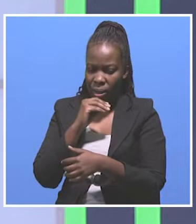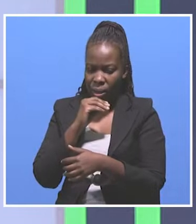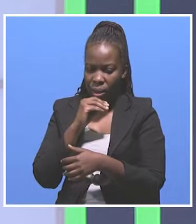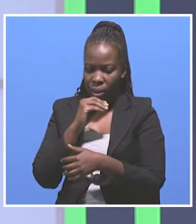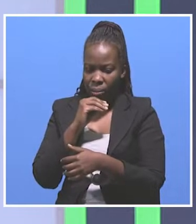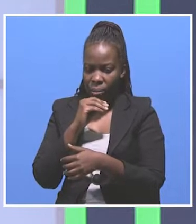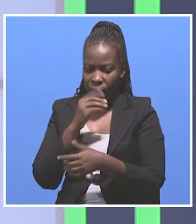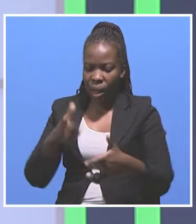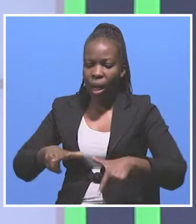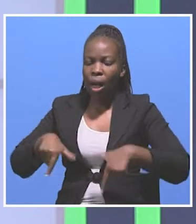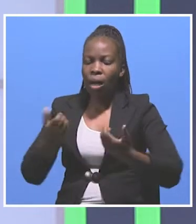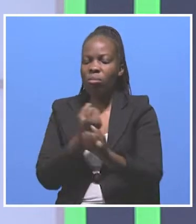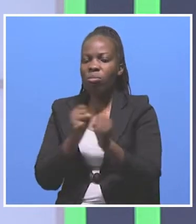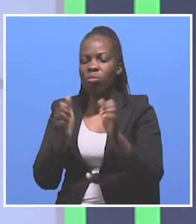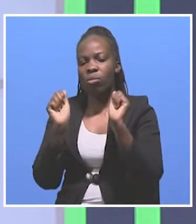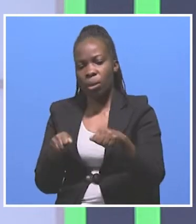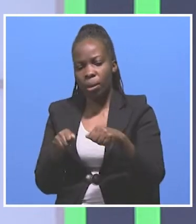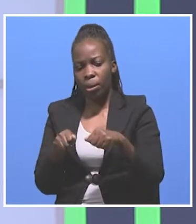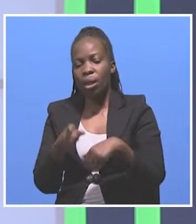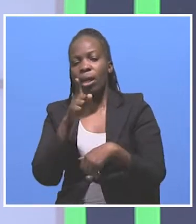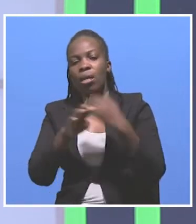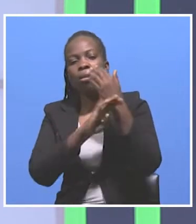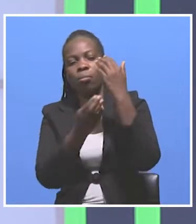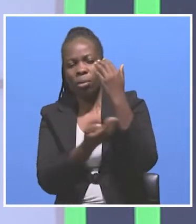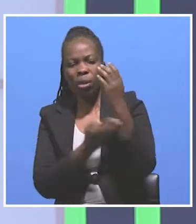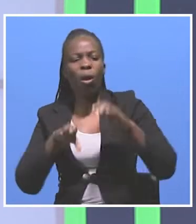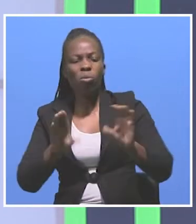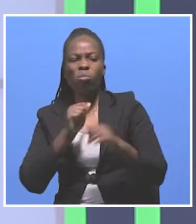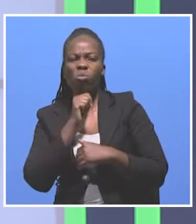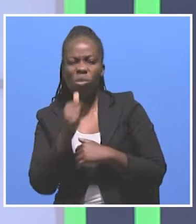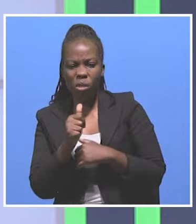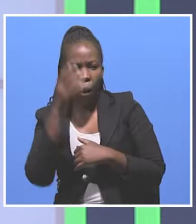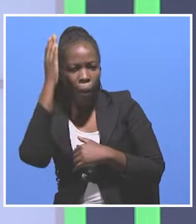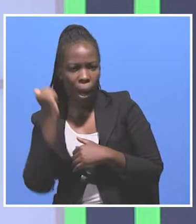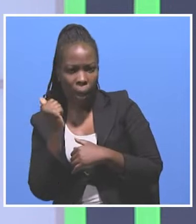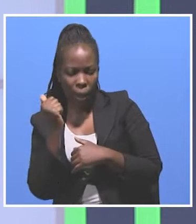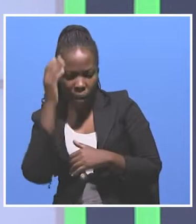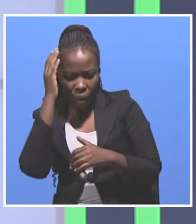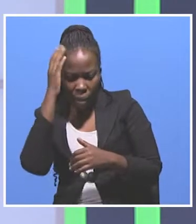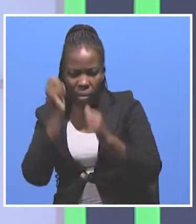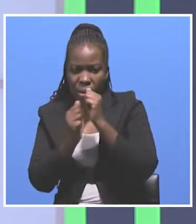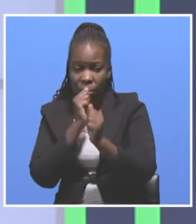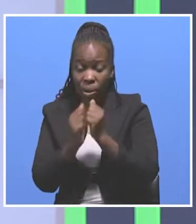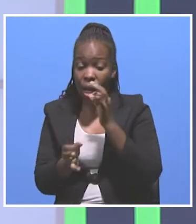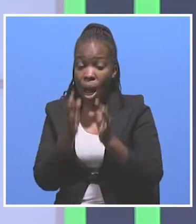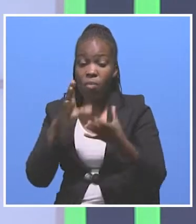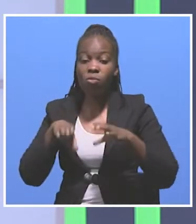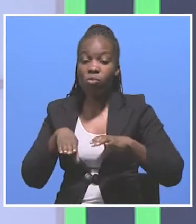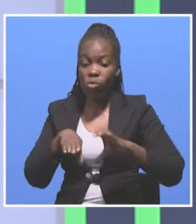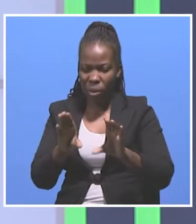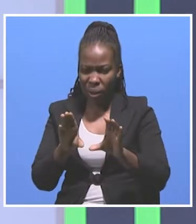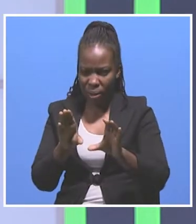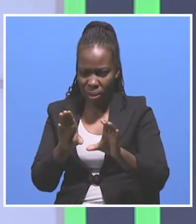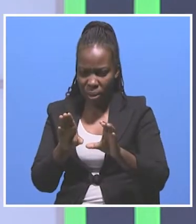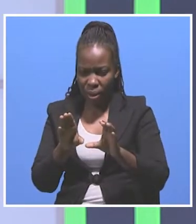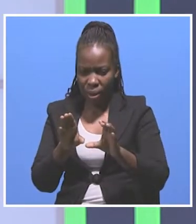this pregnancy can't continue, because if you continue with this pregnancy is stress on the body. you'll find that certain conditions will